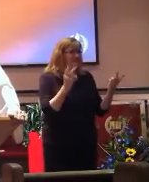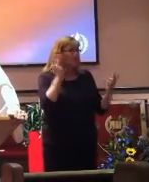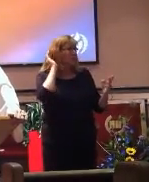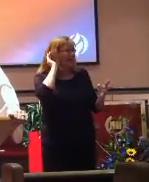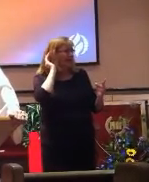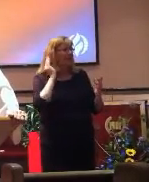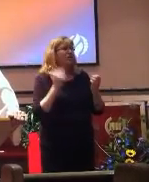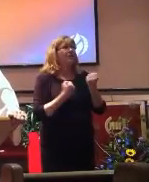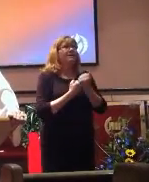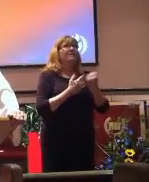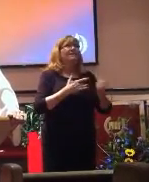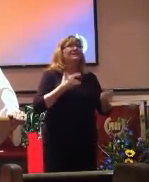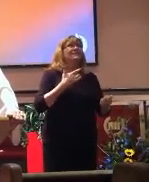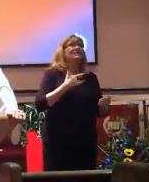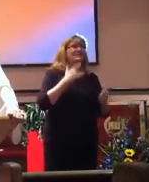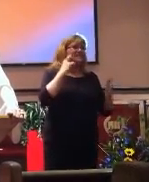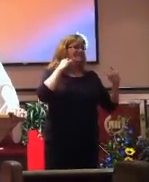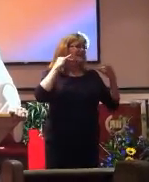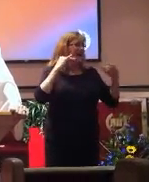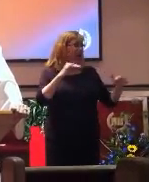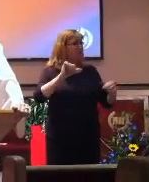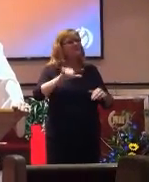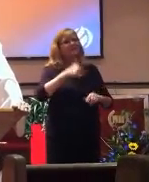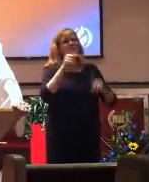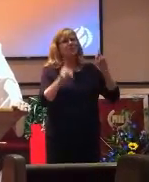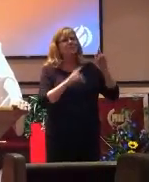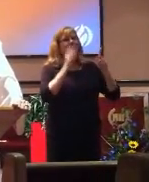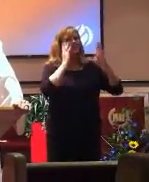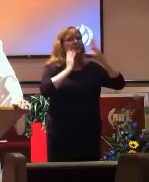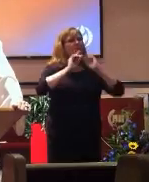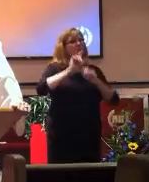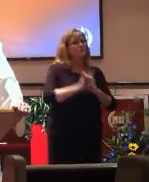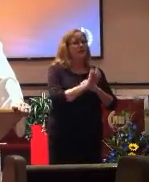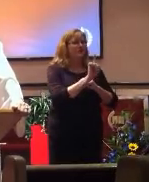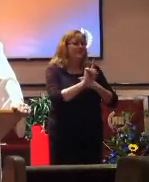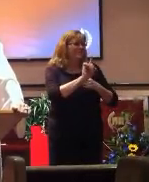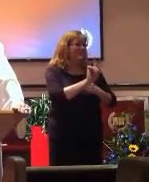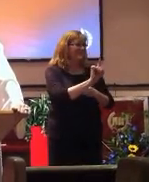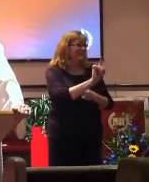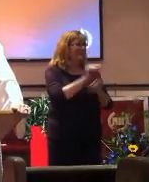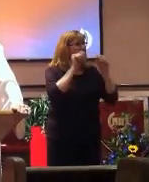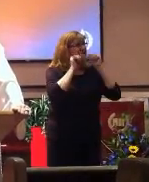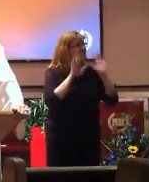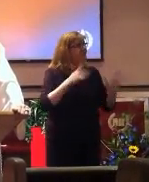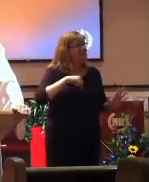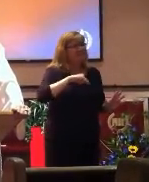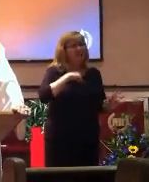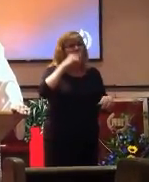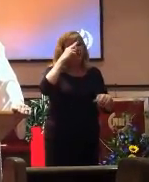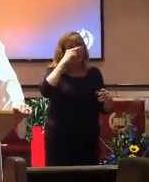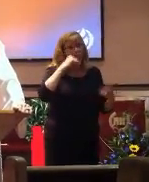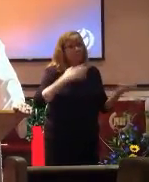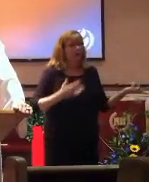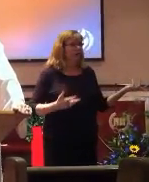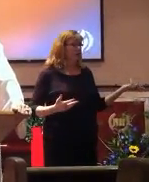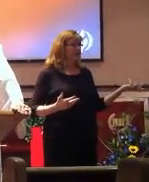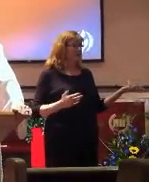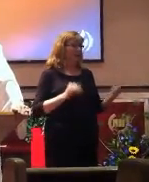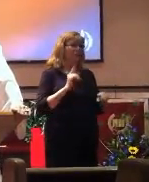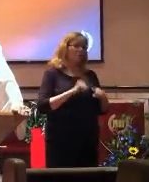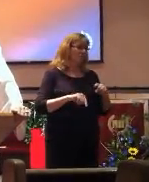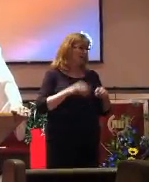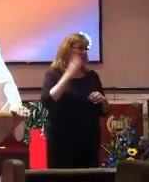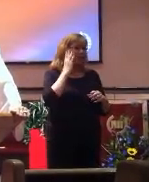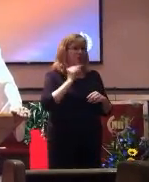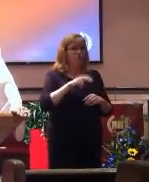the reassuring sounds of fellow travelers. Bless us with humor. We cannot